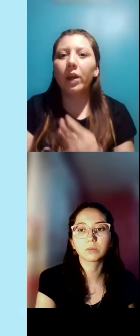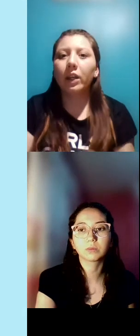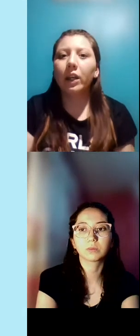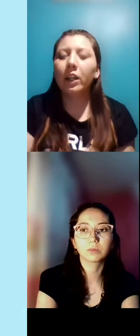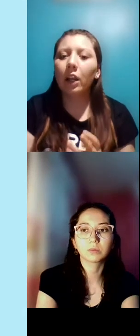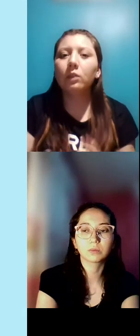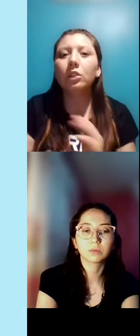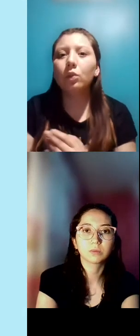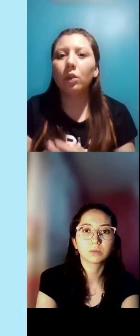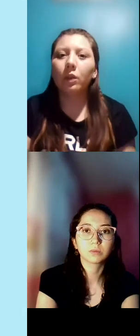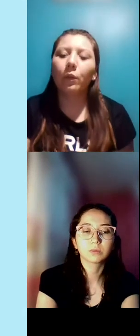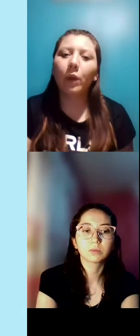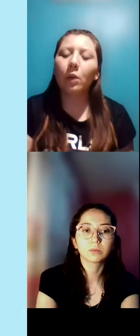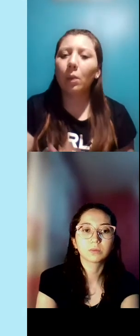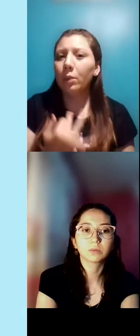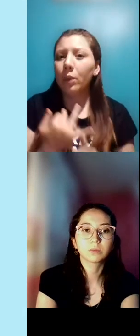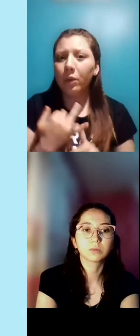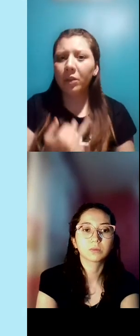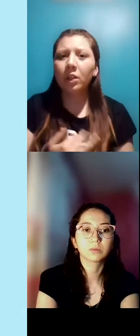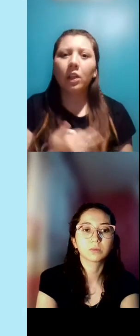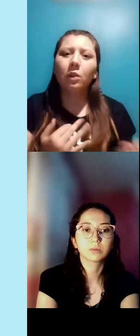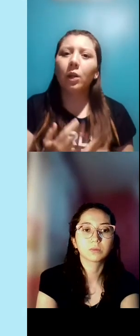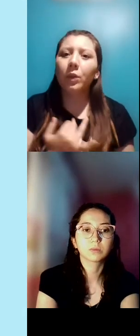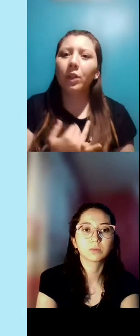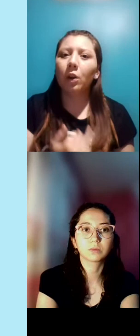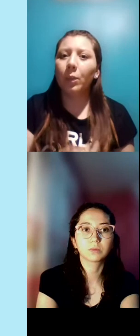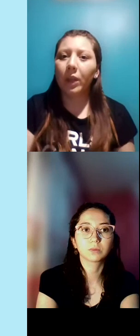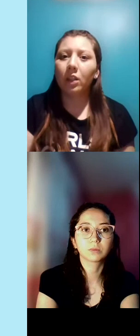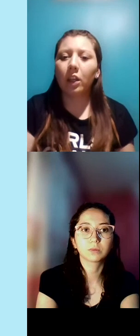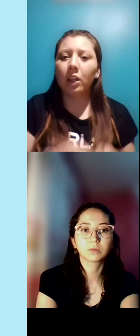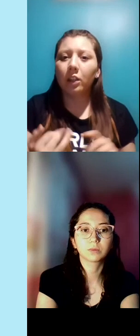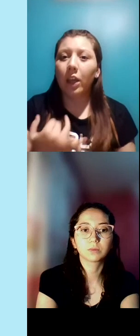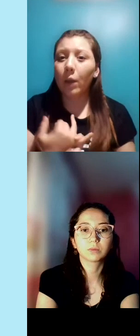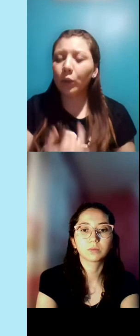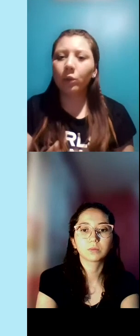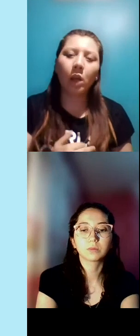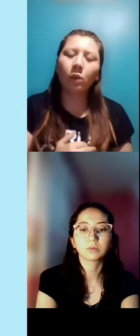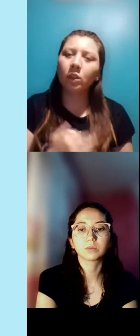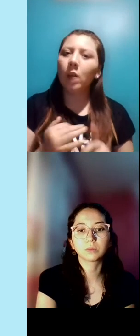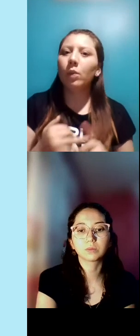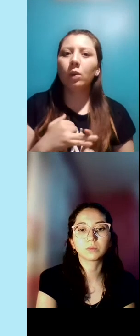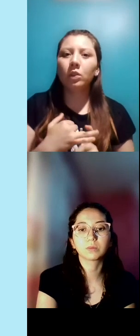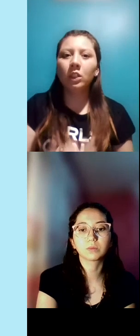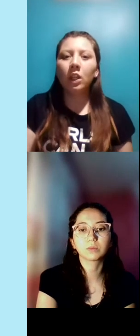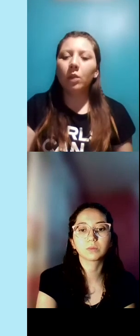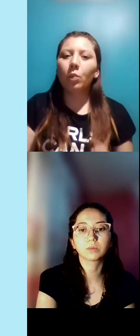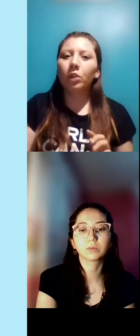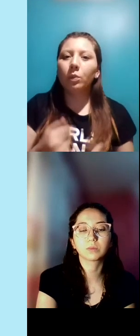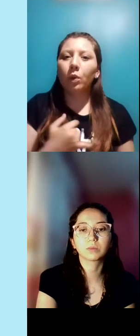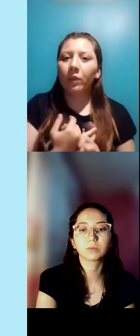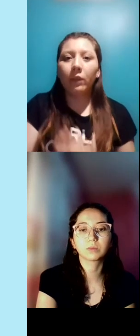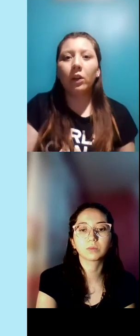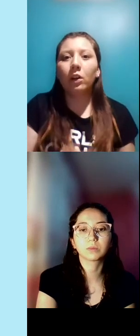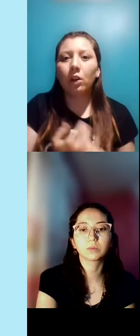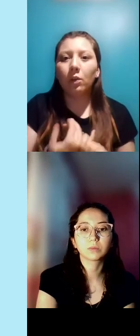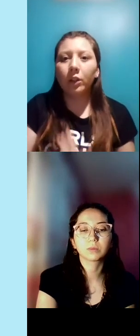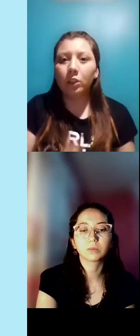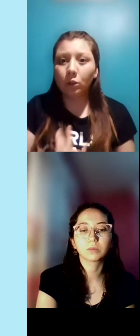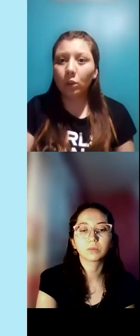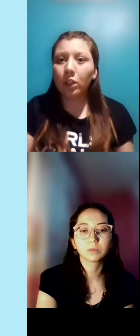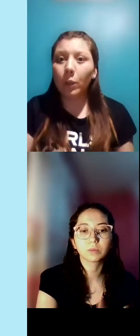Symptoms: watery loose stool, frequent by moving, cramping or pain in the abdomen, nausea, bloating, possible